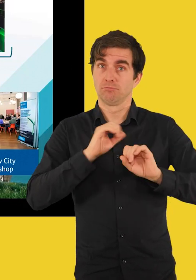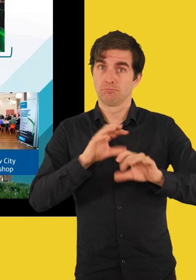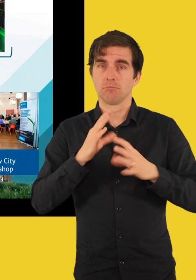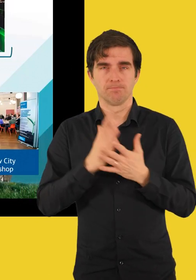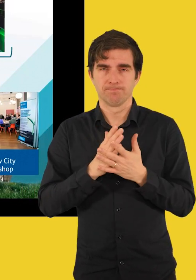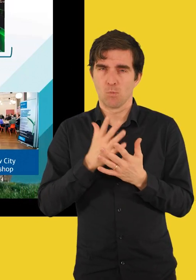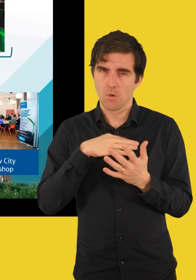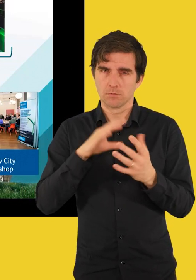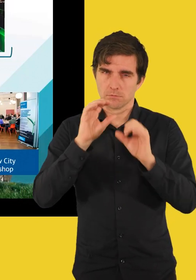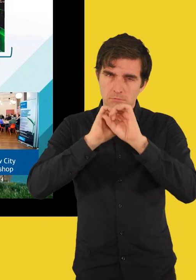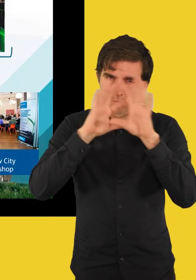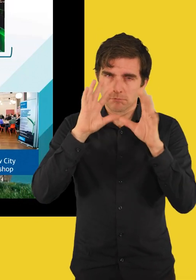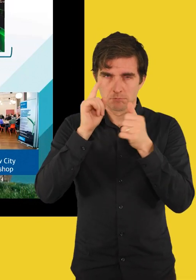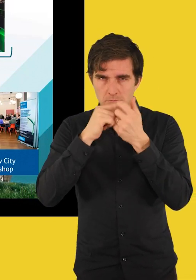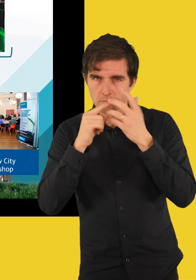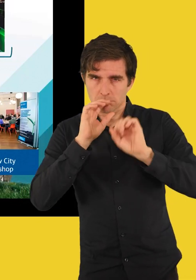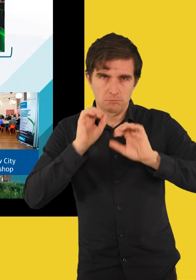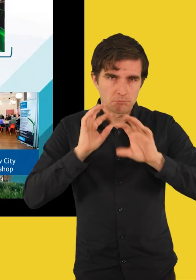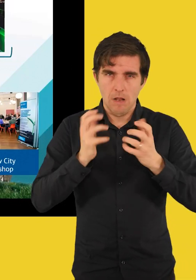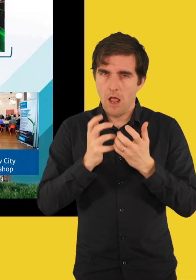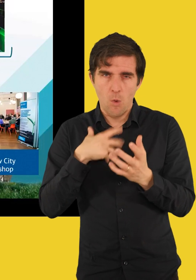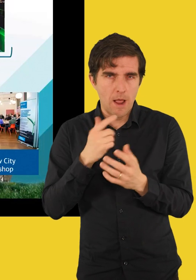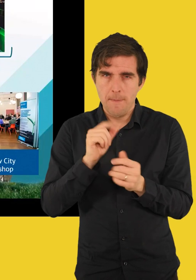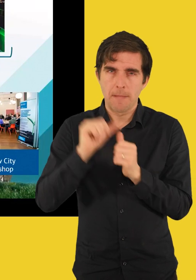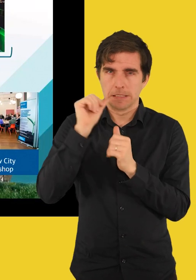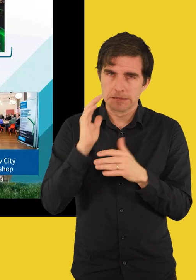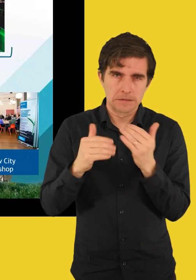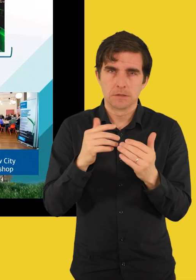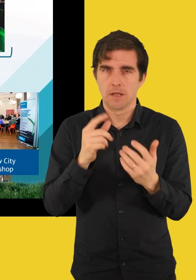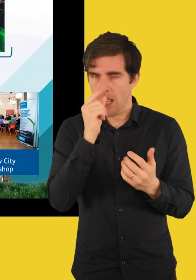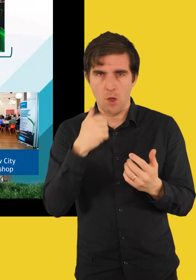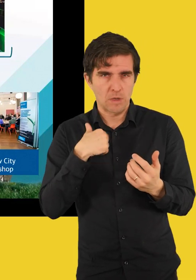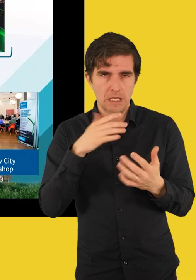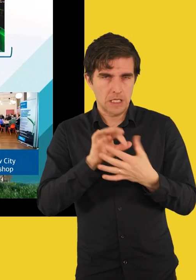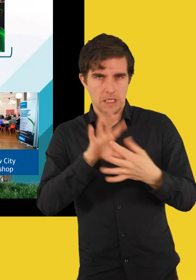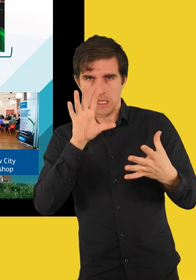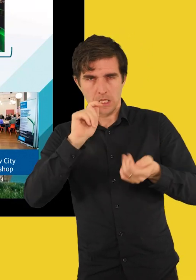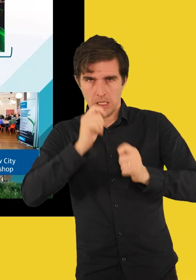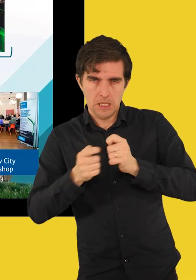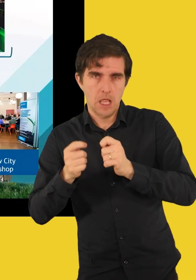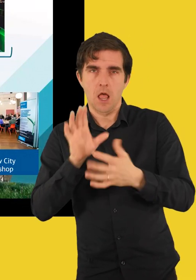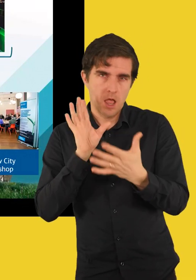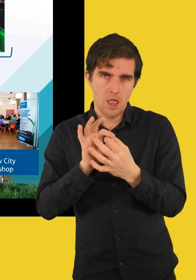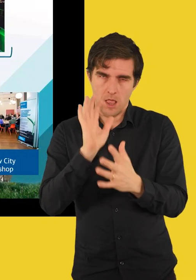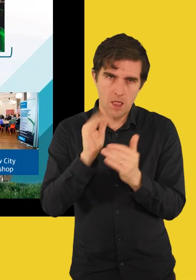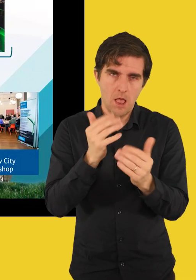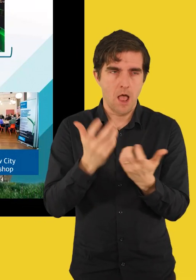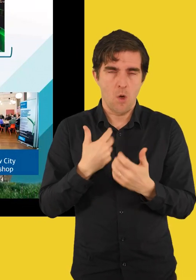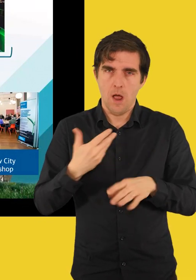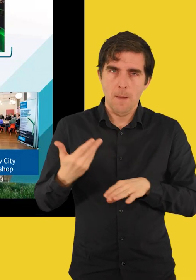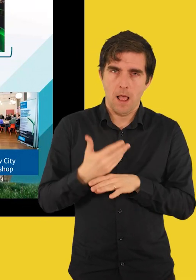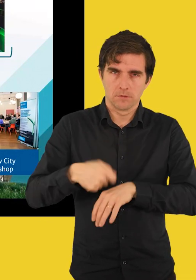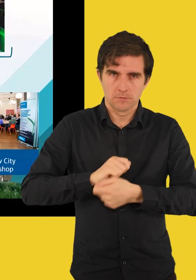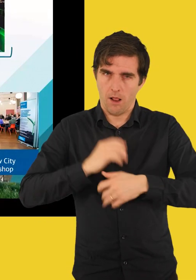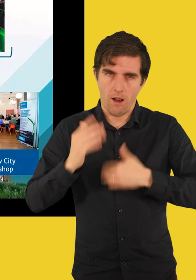bit of action to really map those across to the donut to see how best we could kind of untangle that and move forwards practically in terms of practical